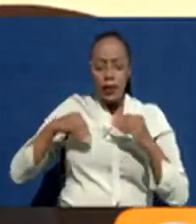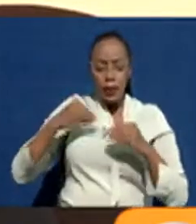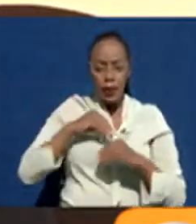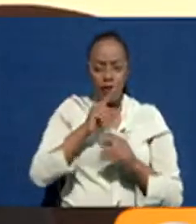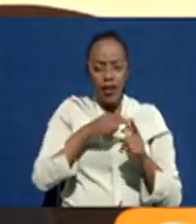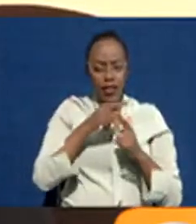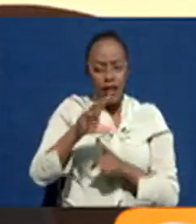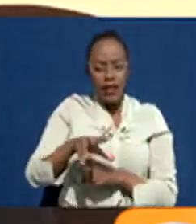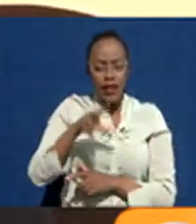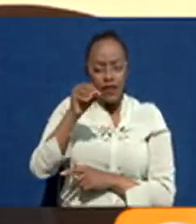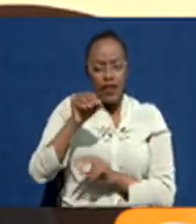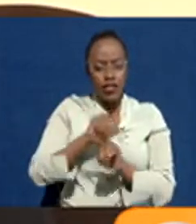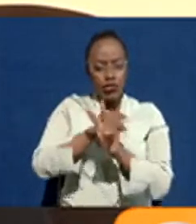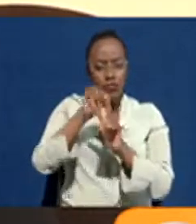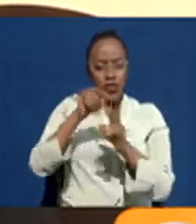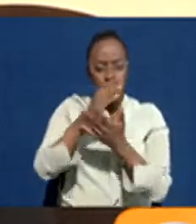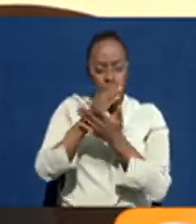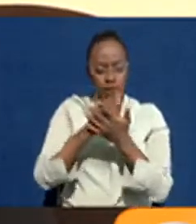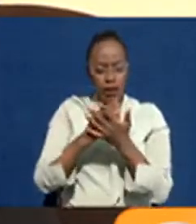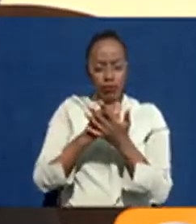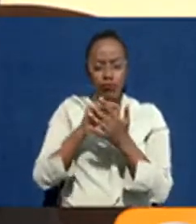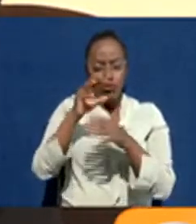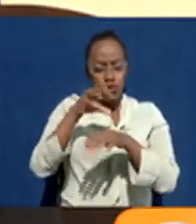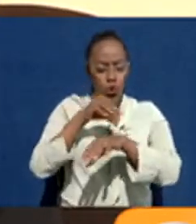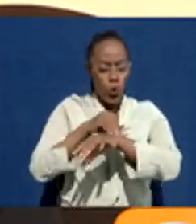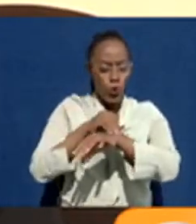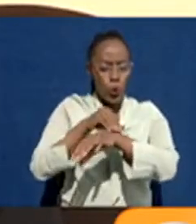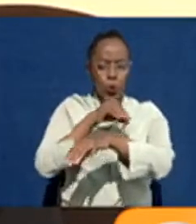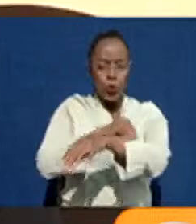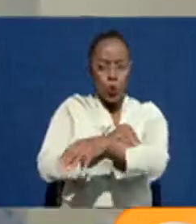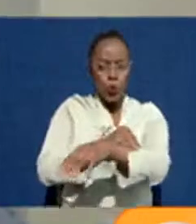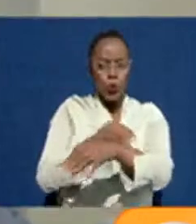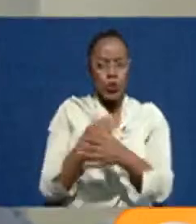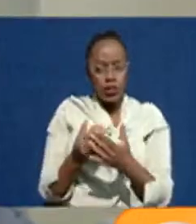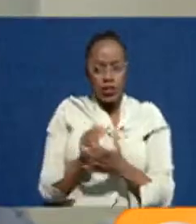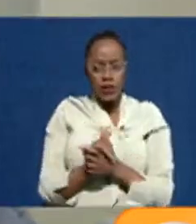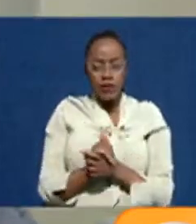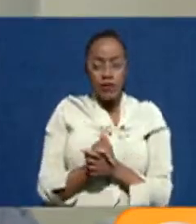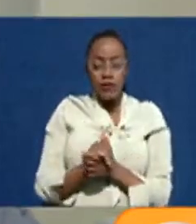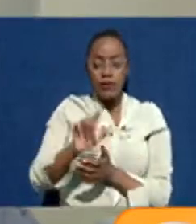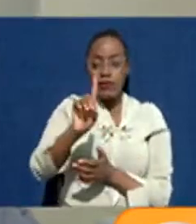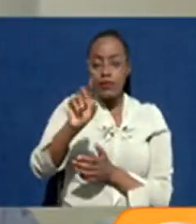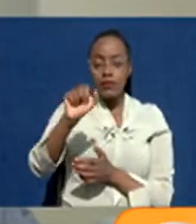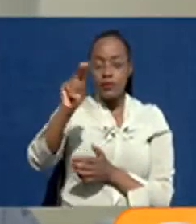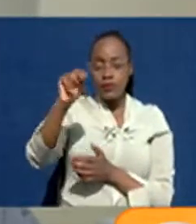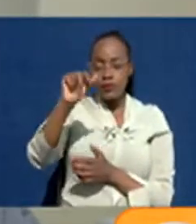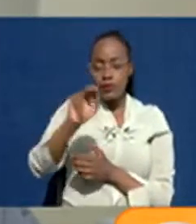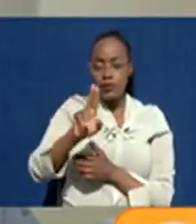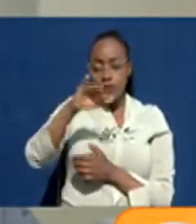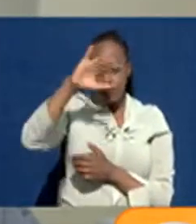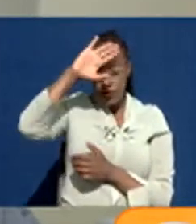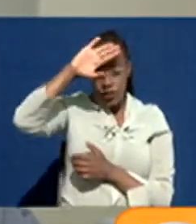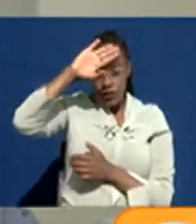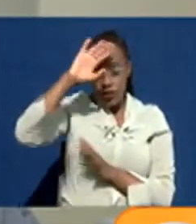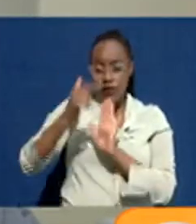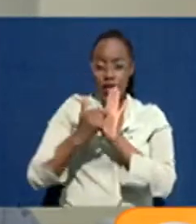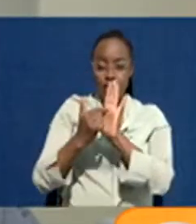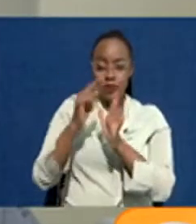the two patches here and here. Dengue fever presents with